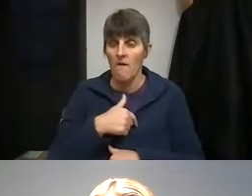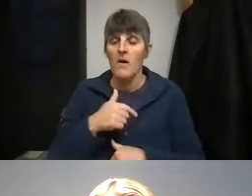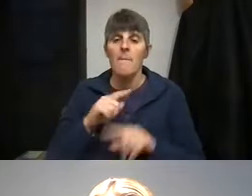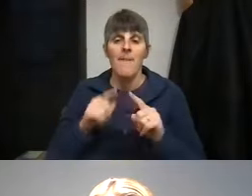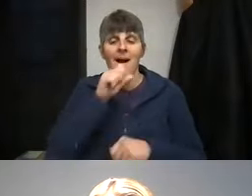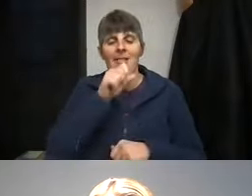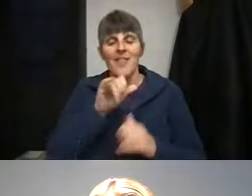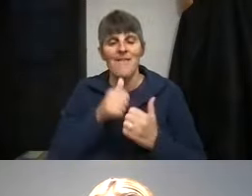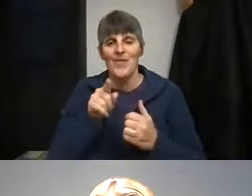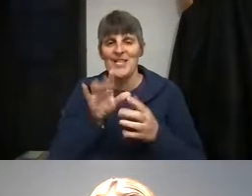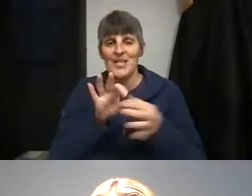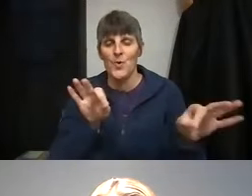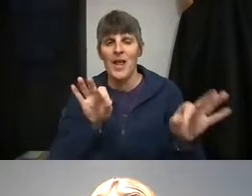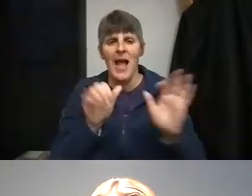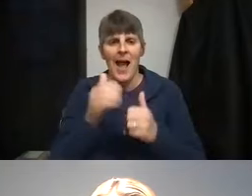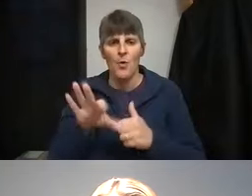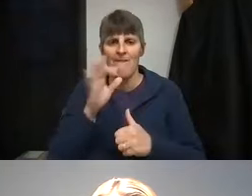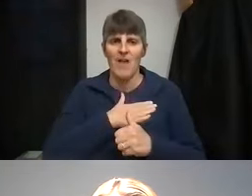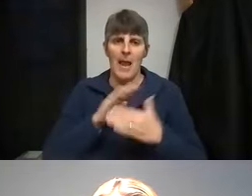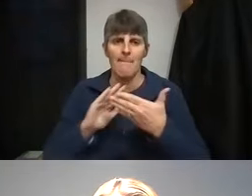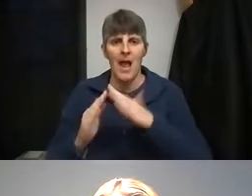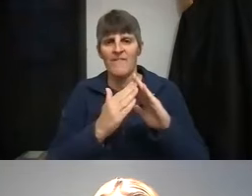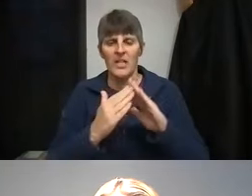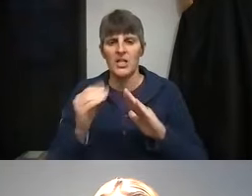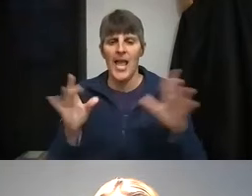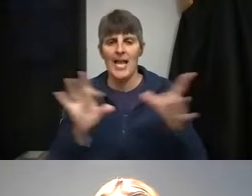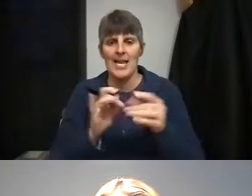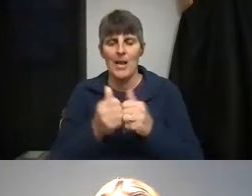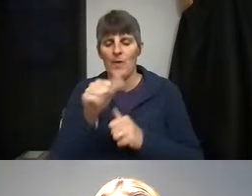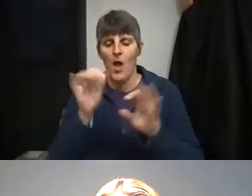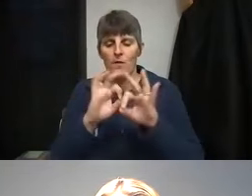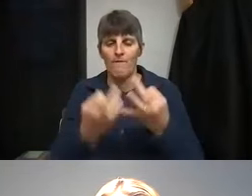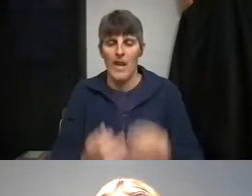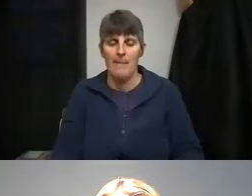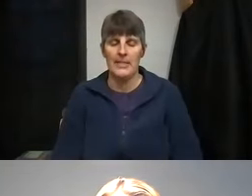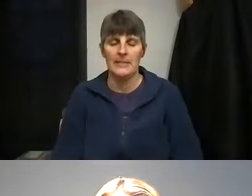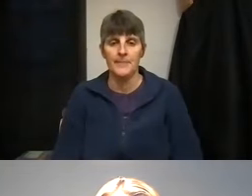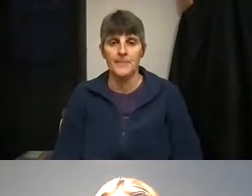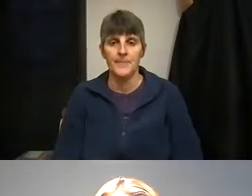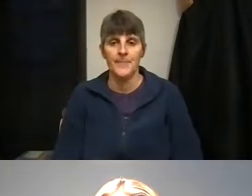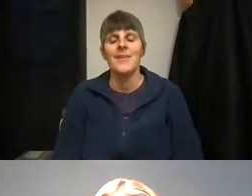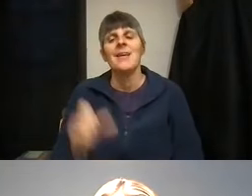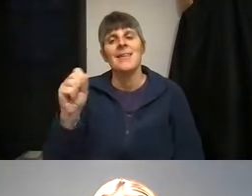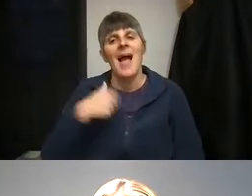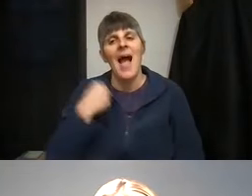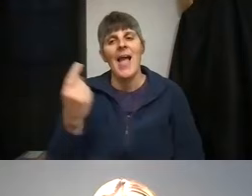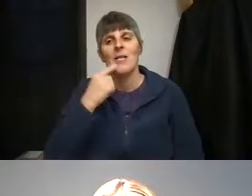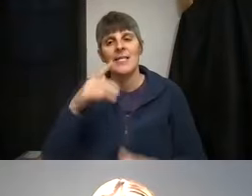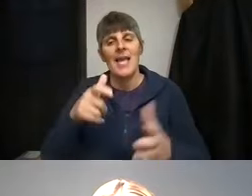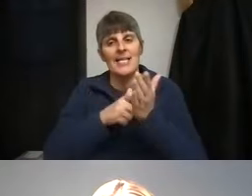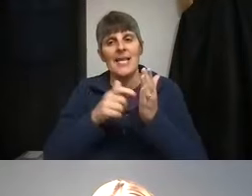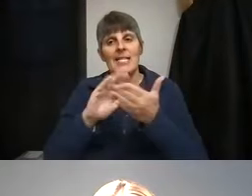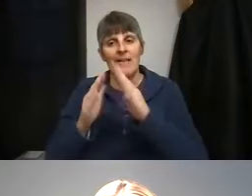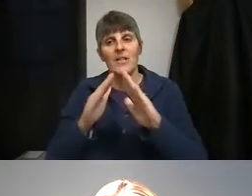this is worded. How do I find my village and connect with other families? Yeah, I always say it takes a village to